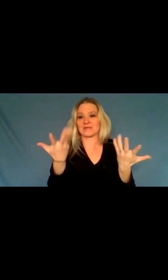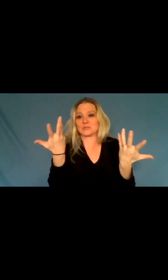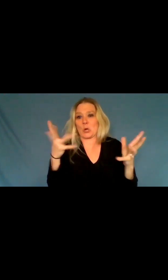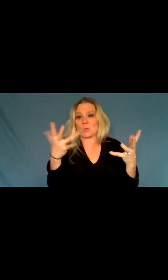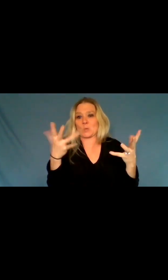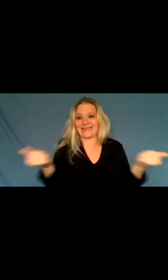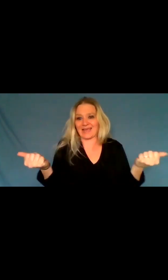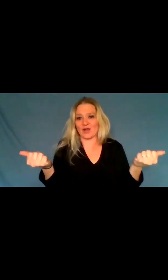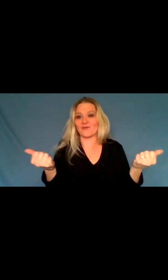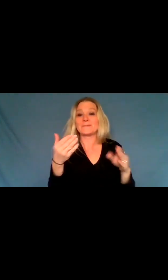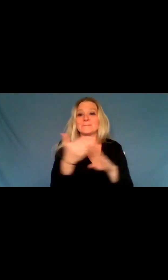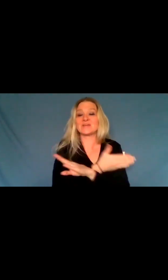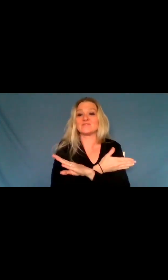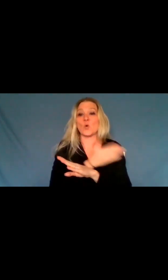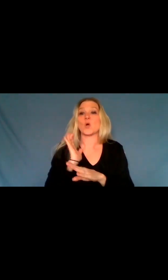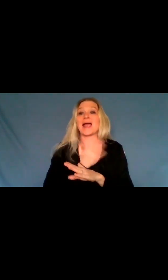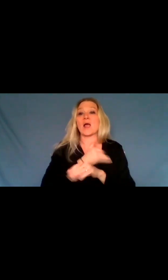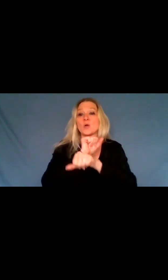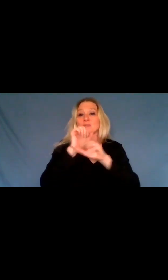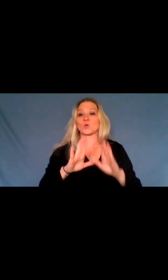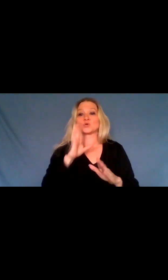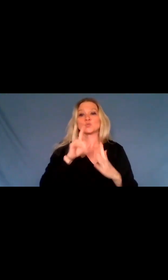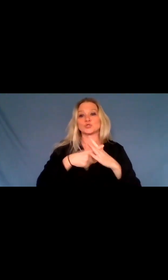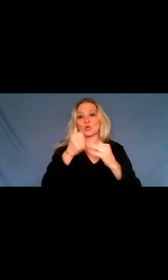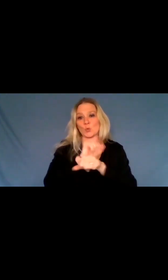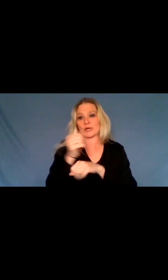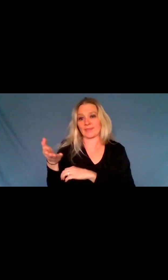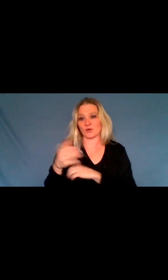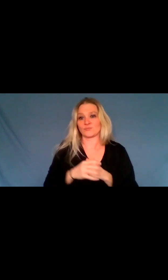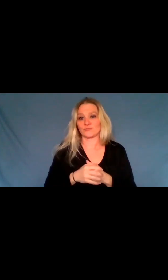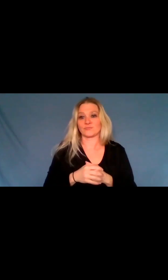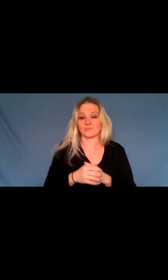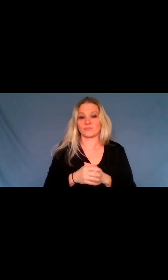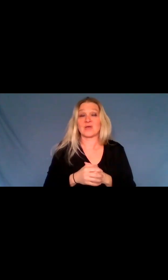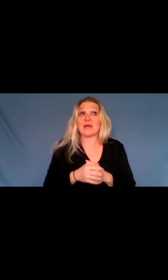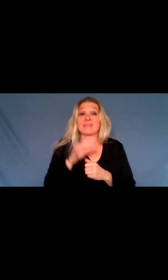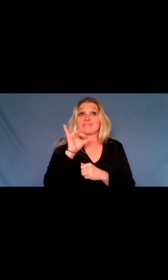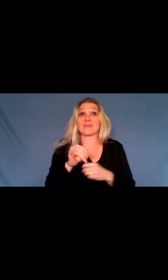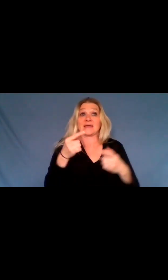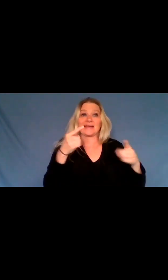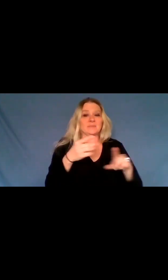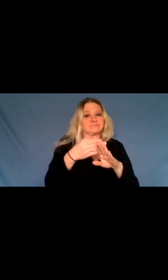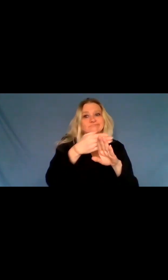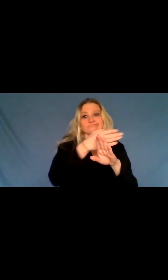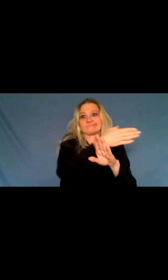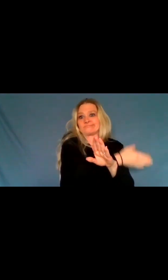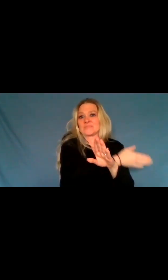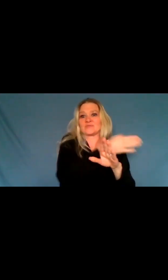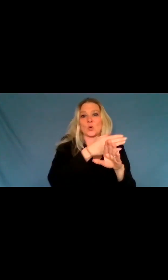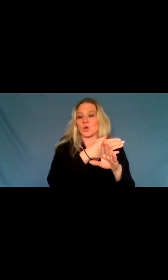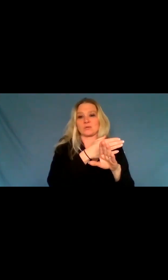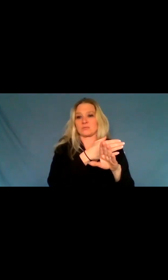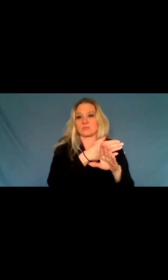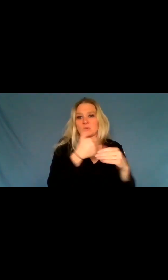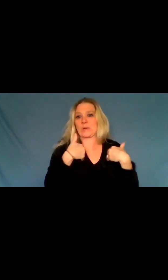our employees start a job. And so it happens long before we get to the situation where people are